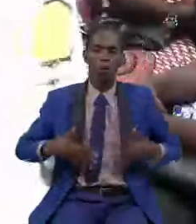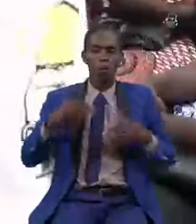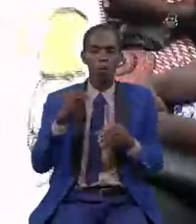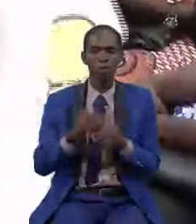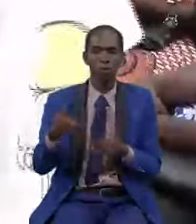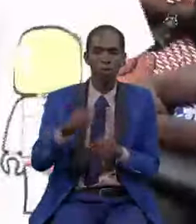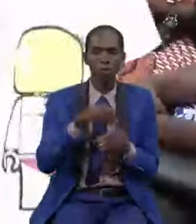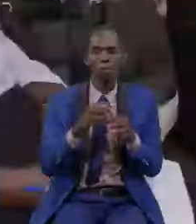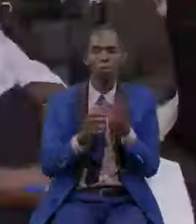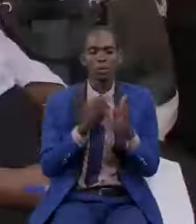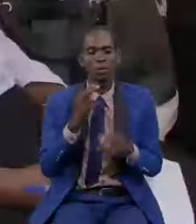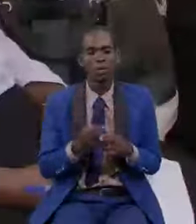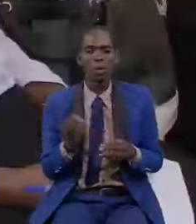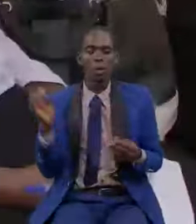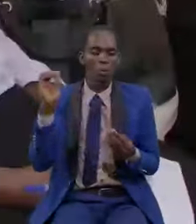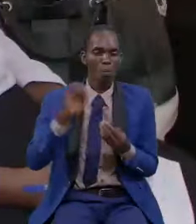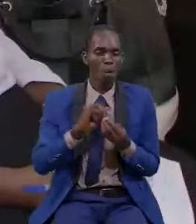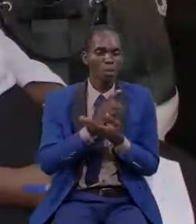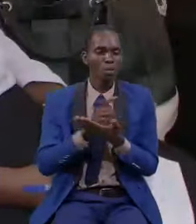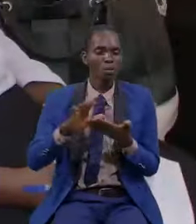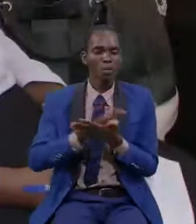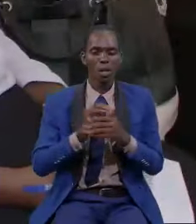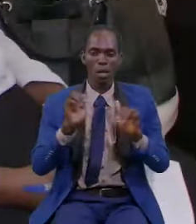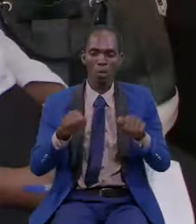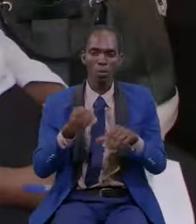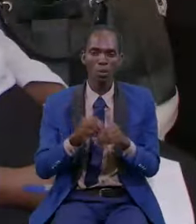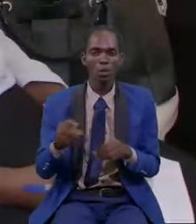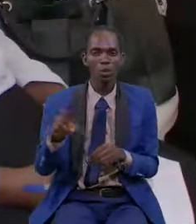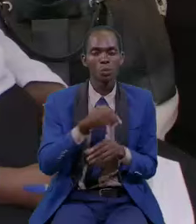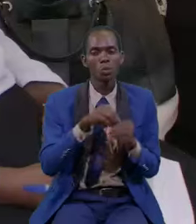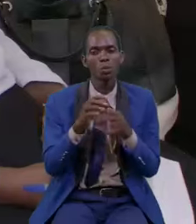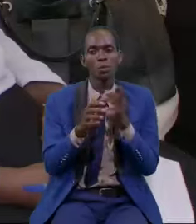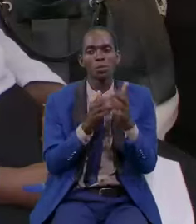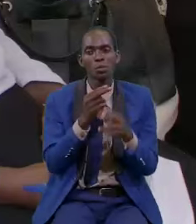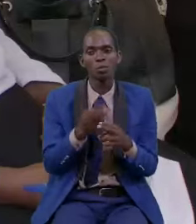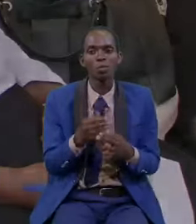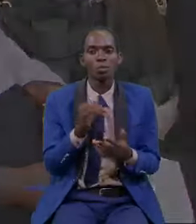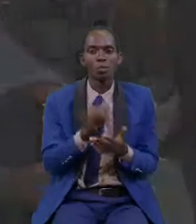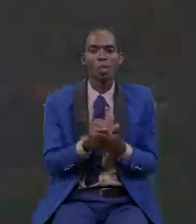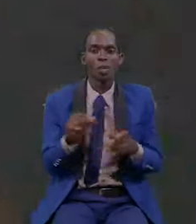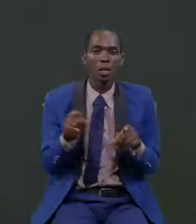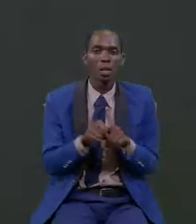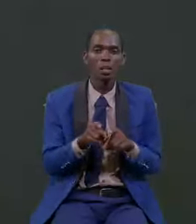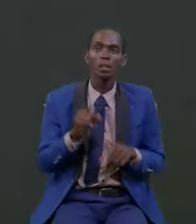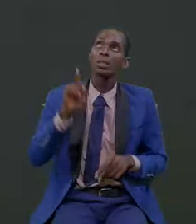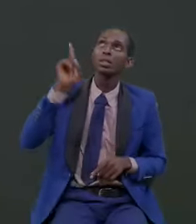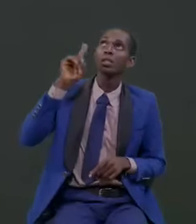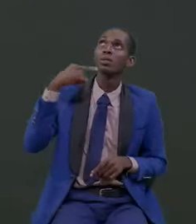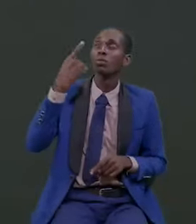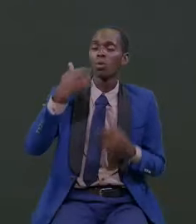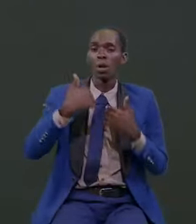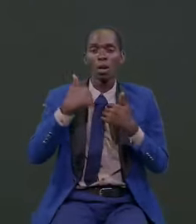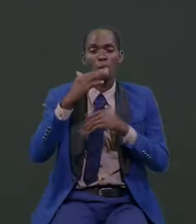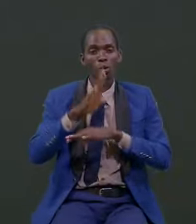divine ability in you, that he, as he who has called you, is faithful.